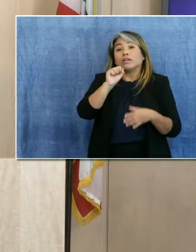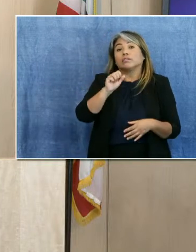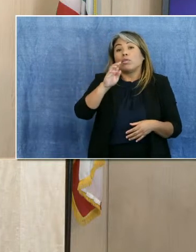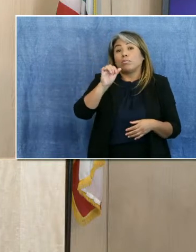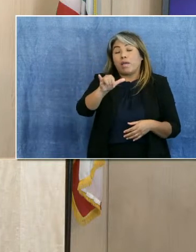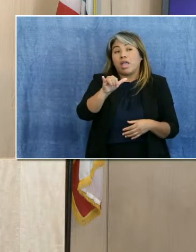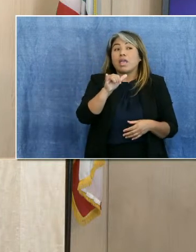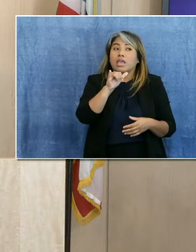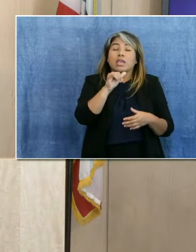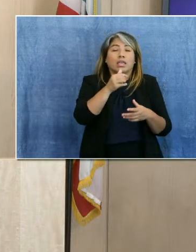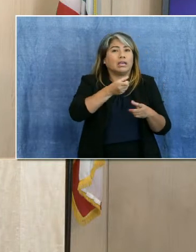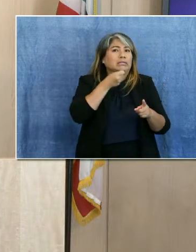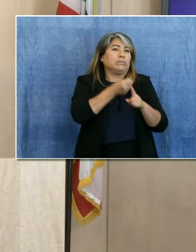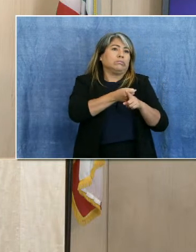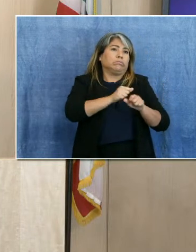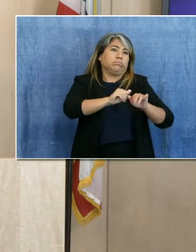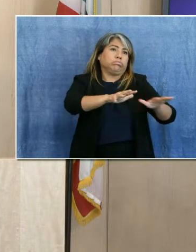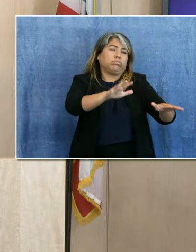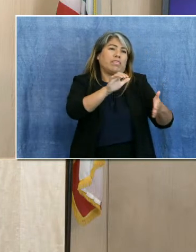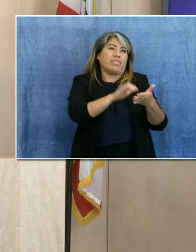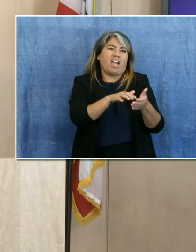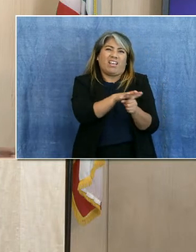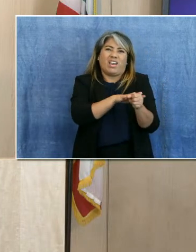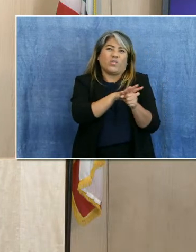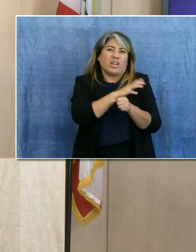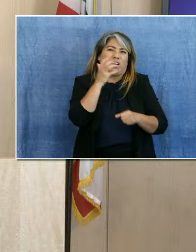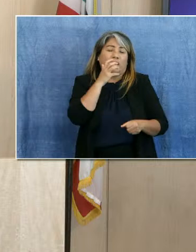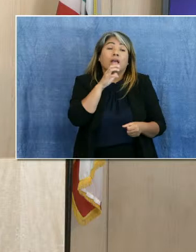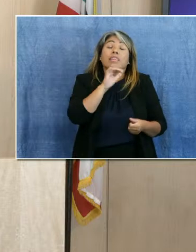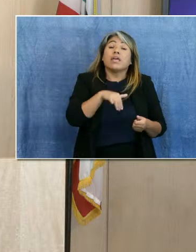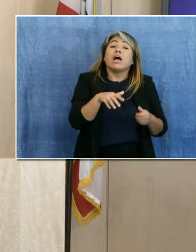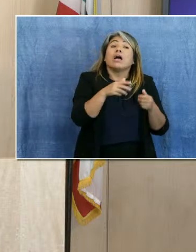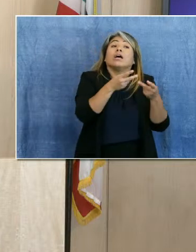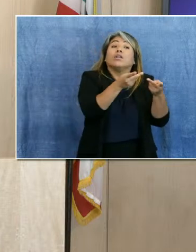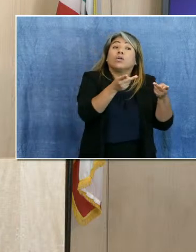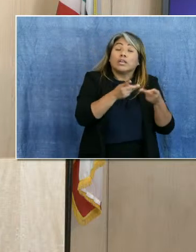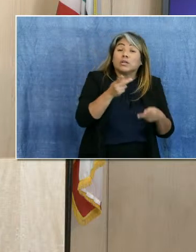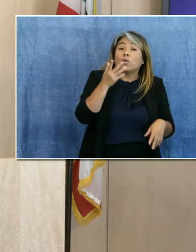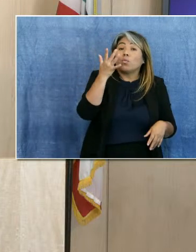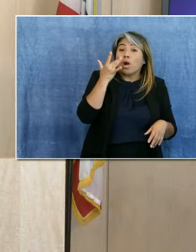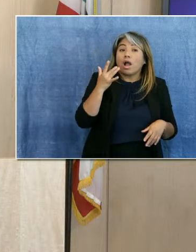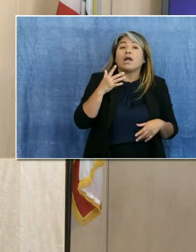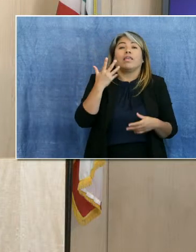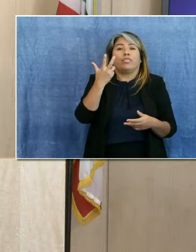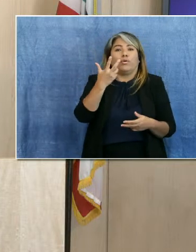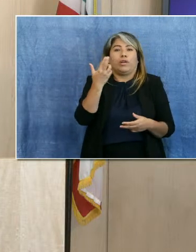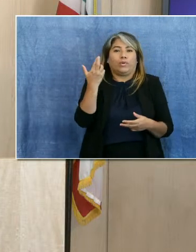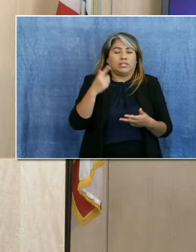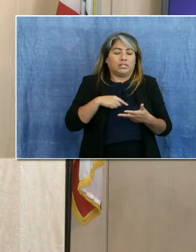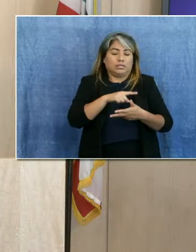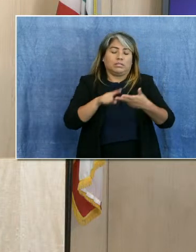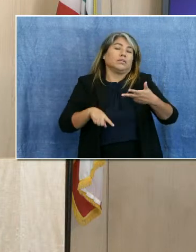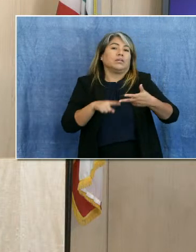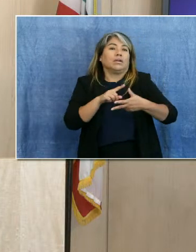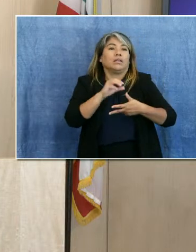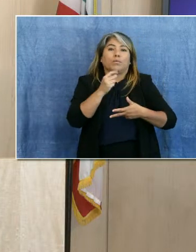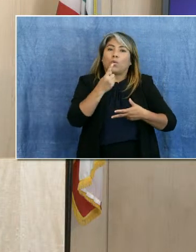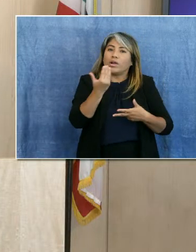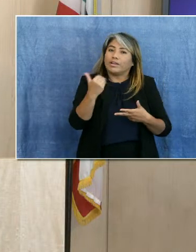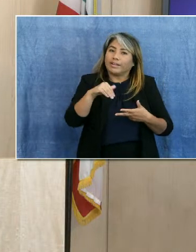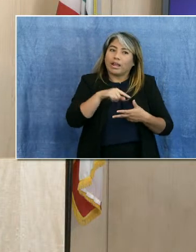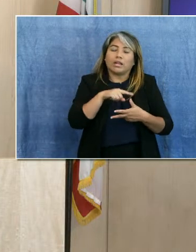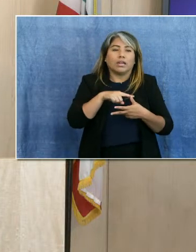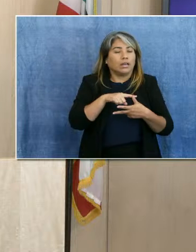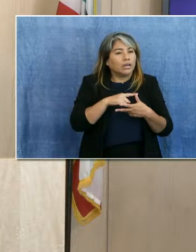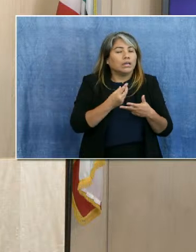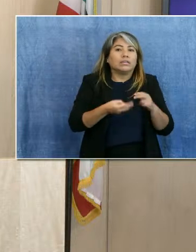are hardest hit, and the location was selected for 3 reasons. Number one, again,